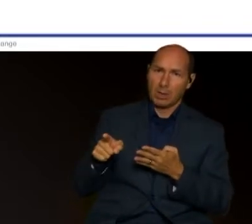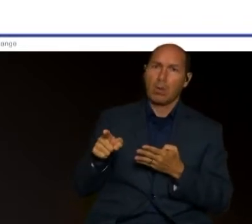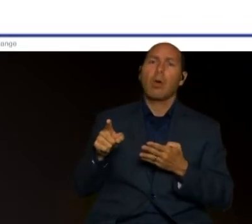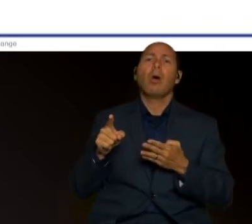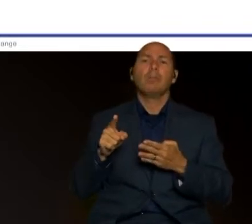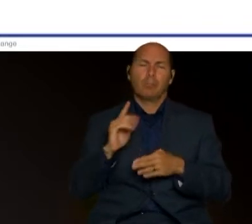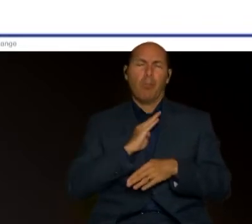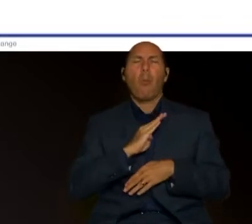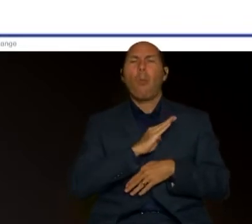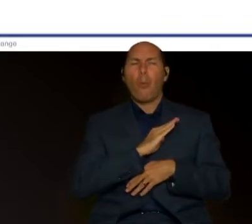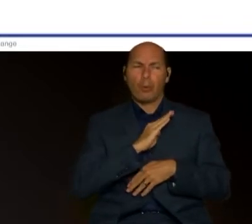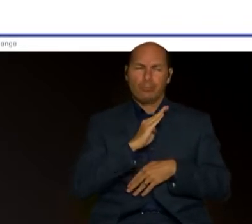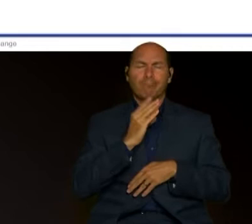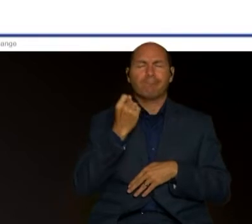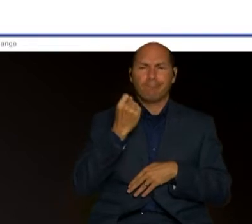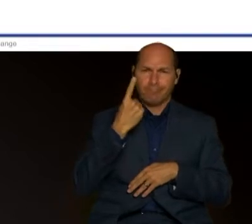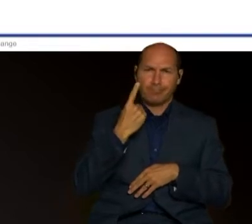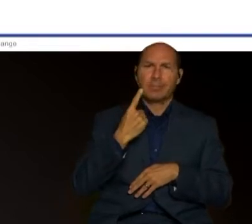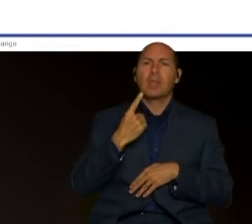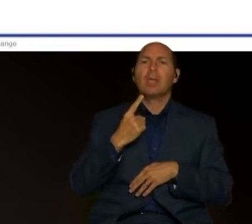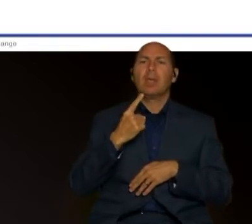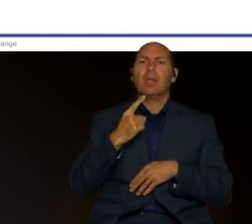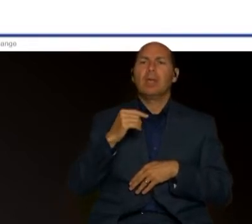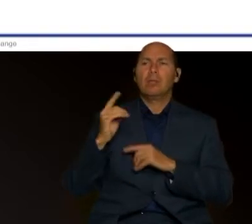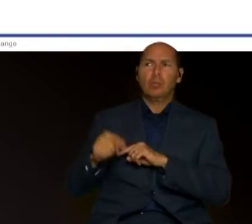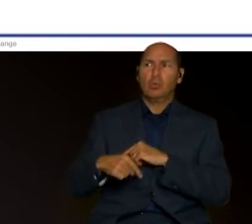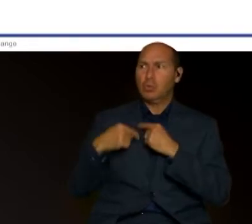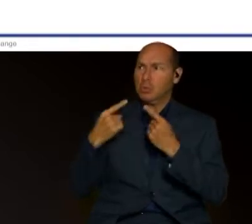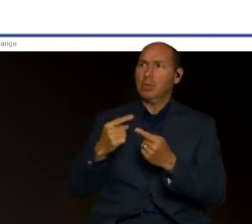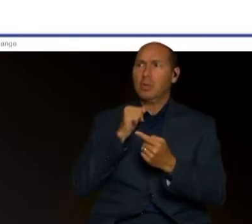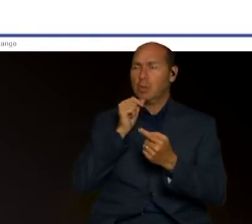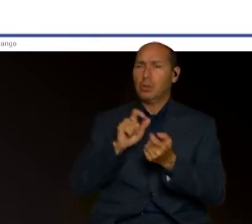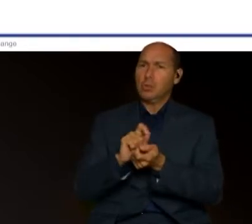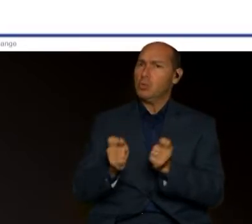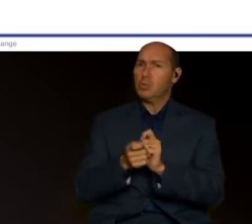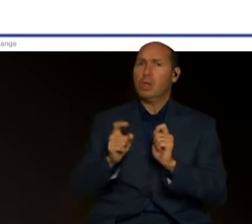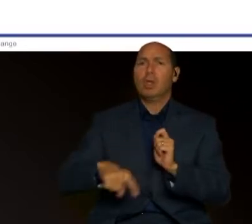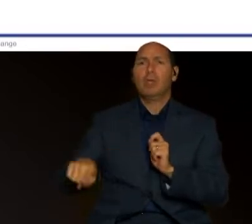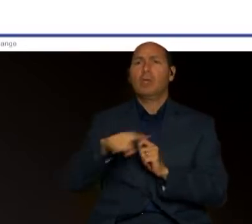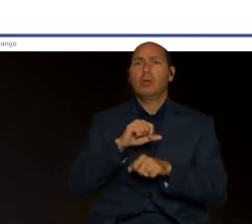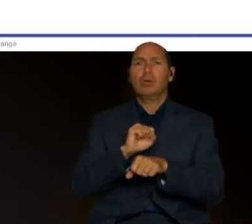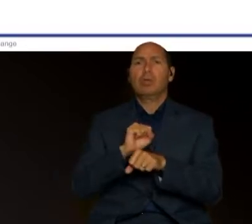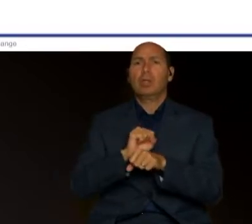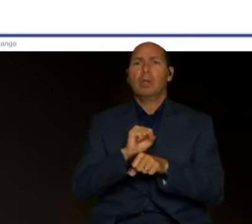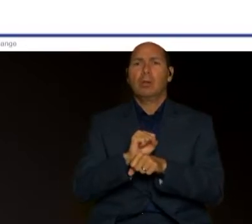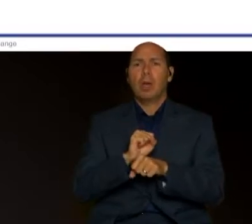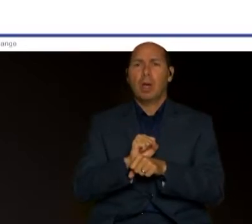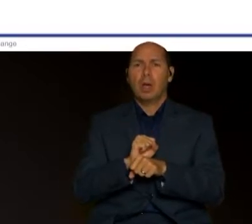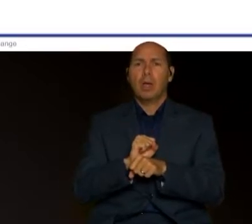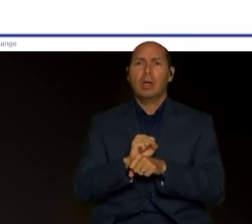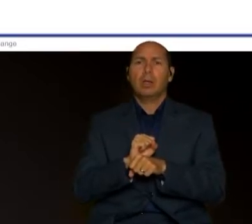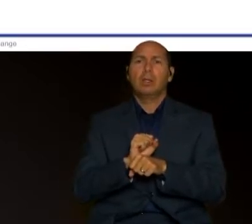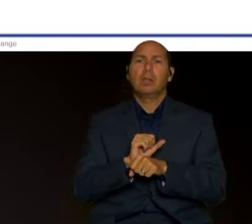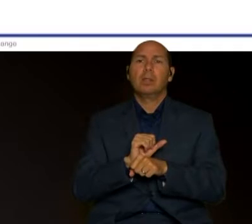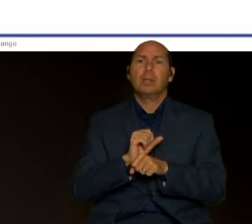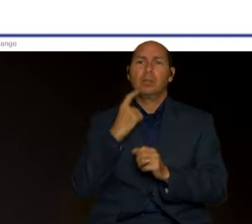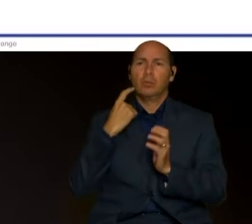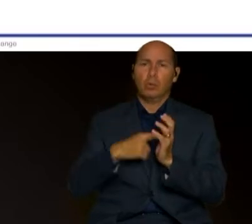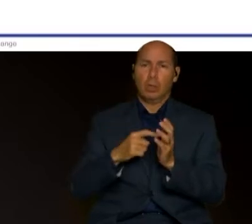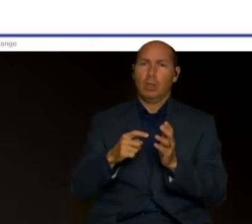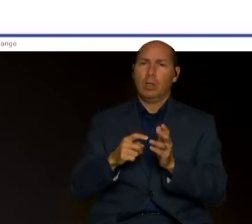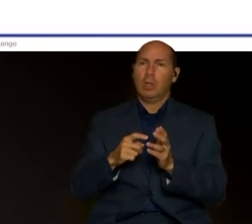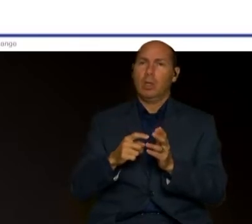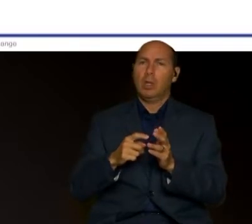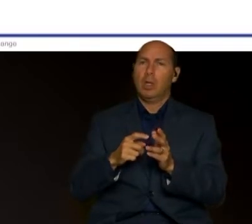that the pay scales have not been updated in many agencies and for a long time, and employees, as we have seen and we will be seeing in